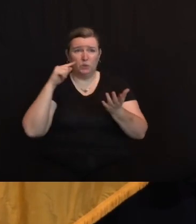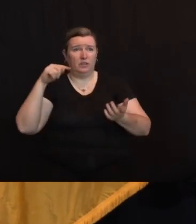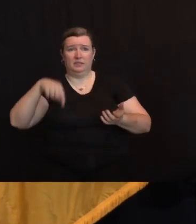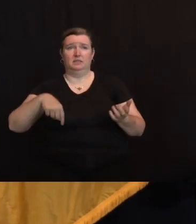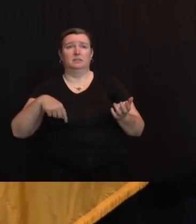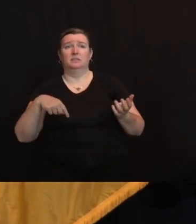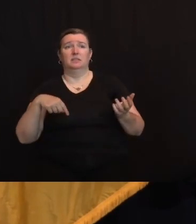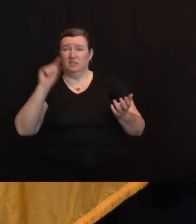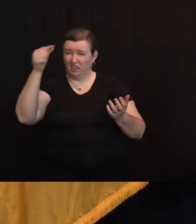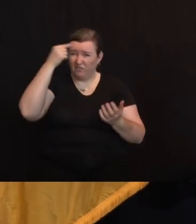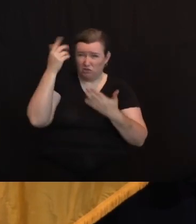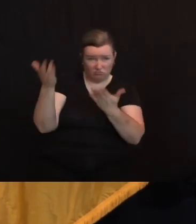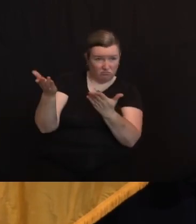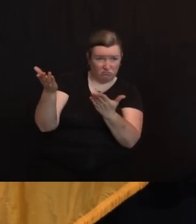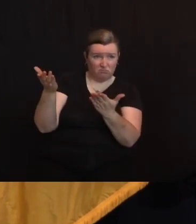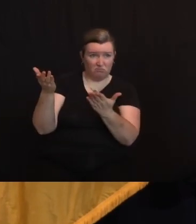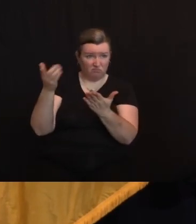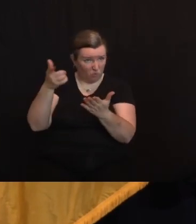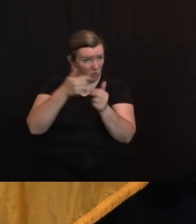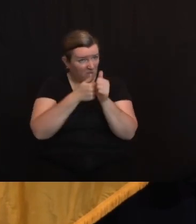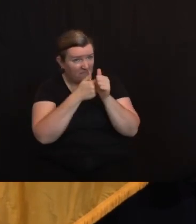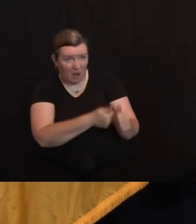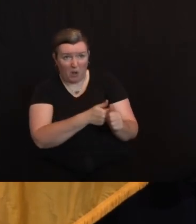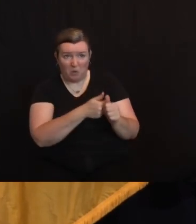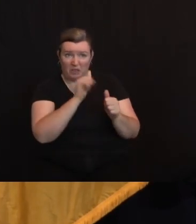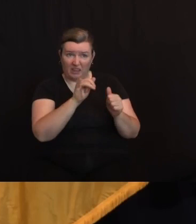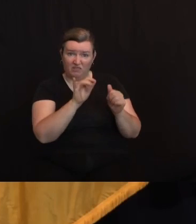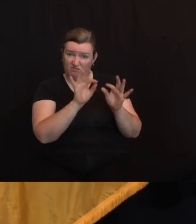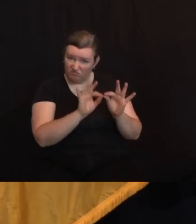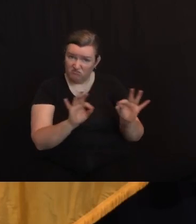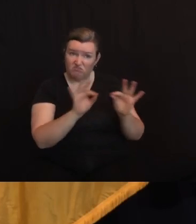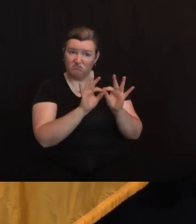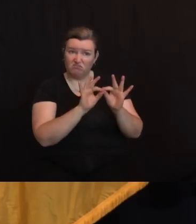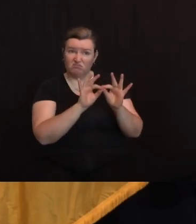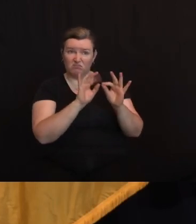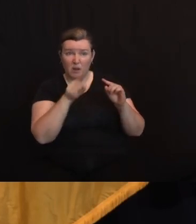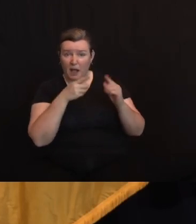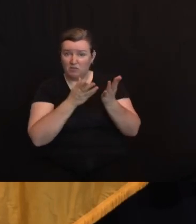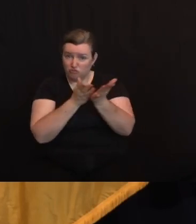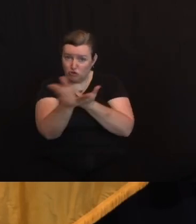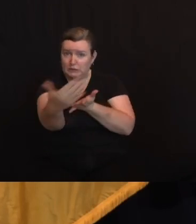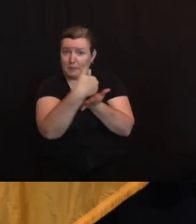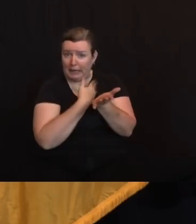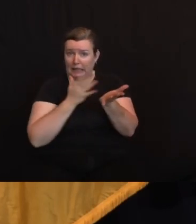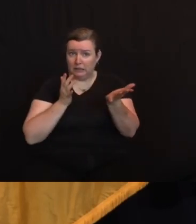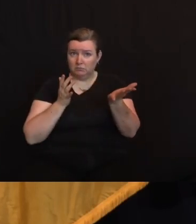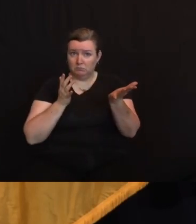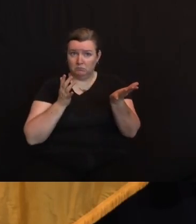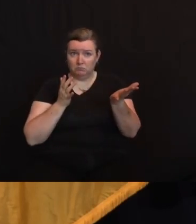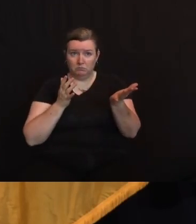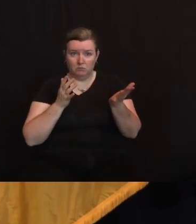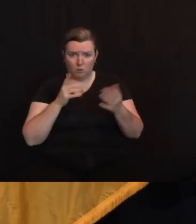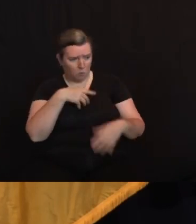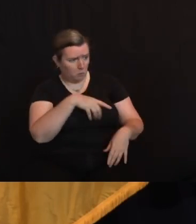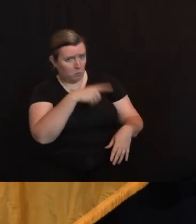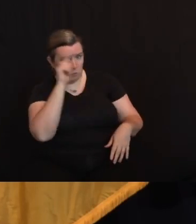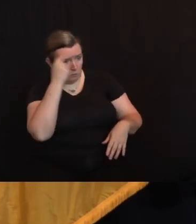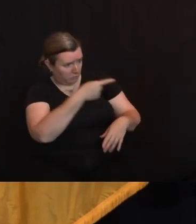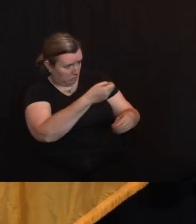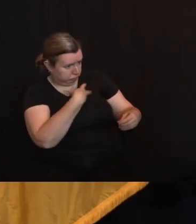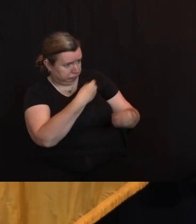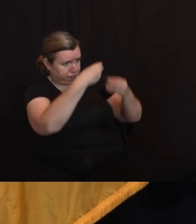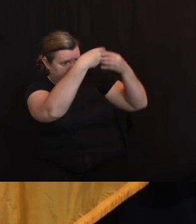up to your own values on transparency in government? Thanks. On the first one, was that how quickly do we think we'll